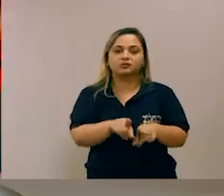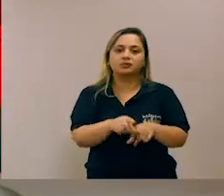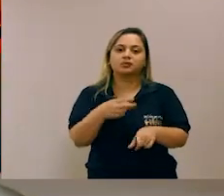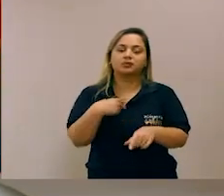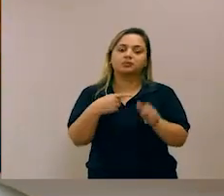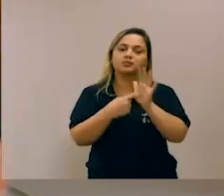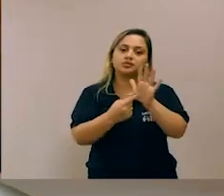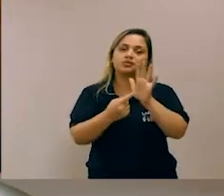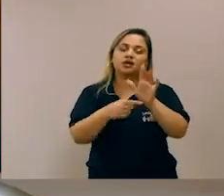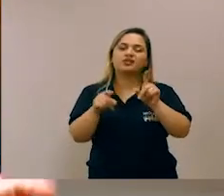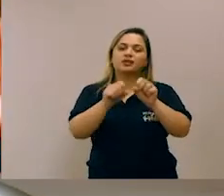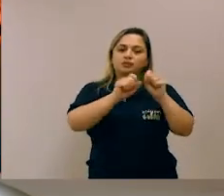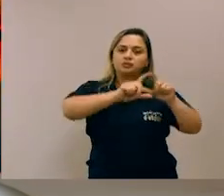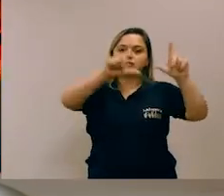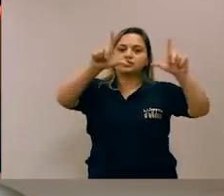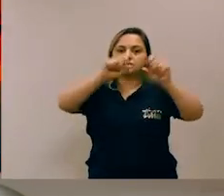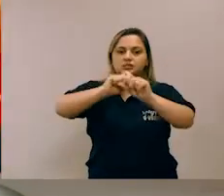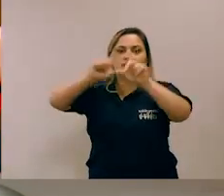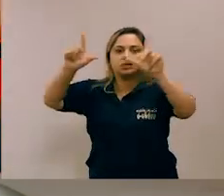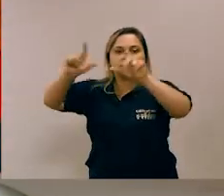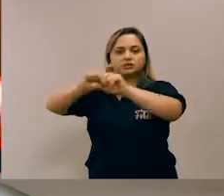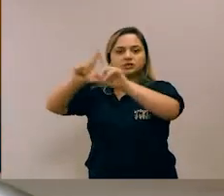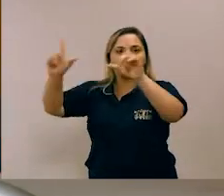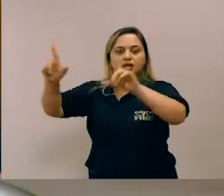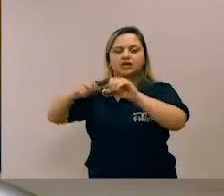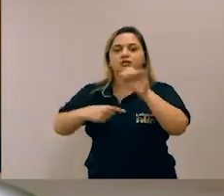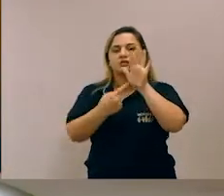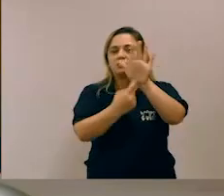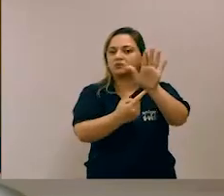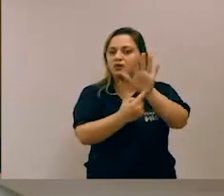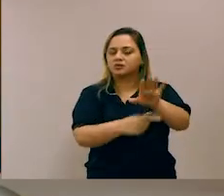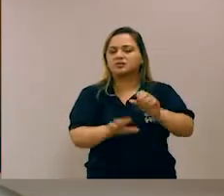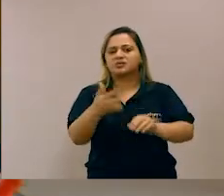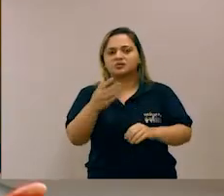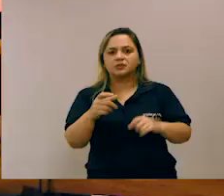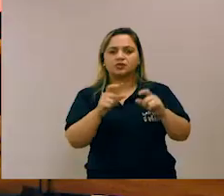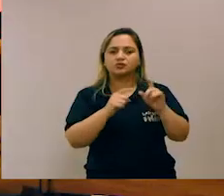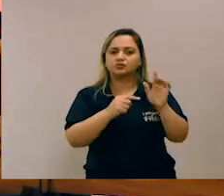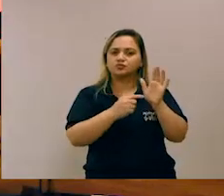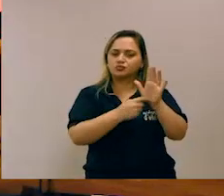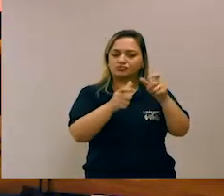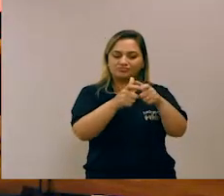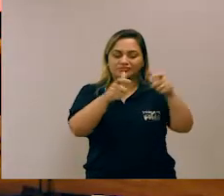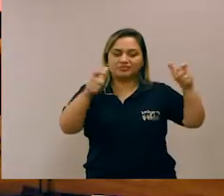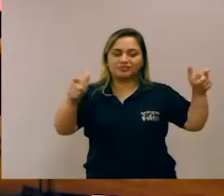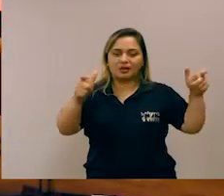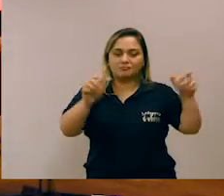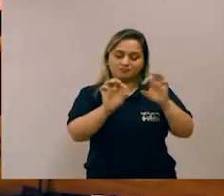by segment. We had the register of each segment.